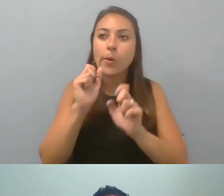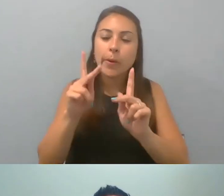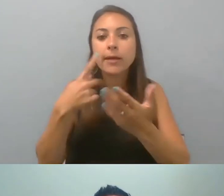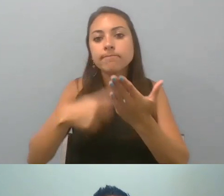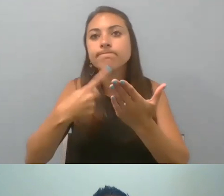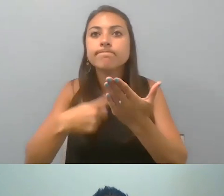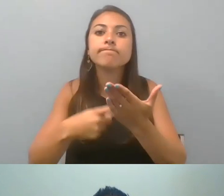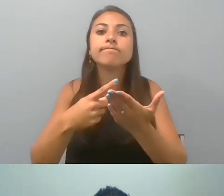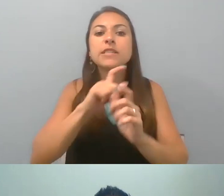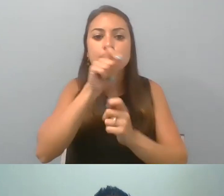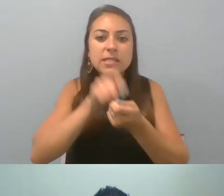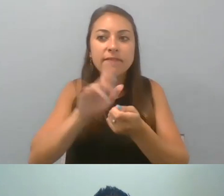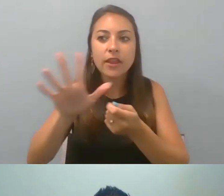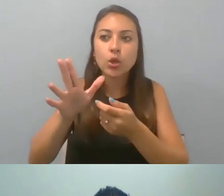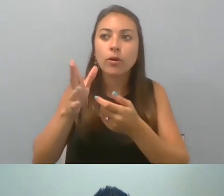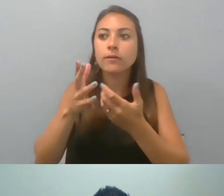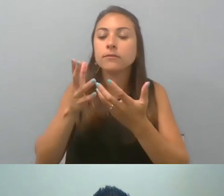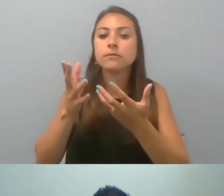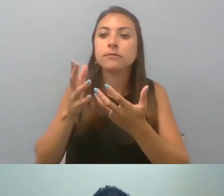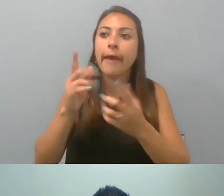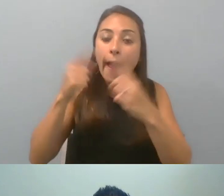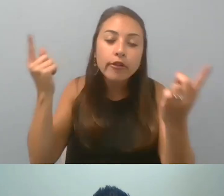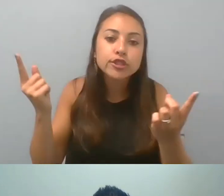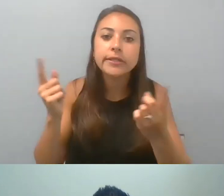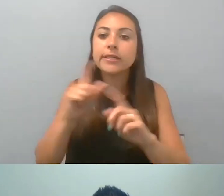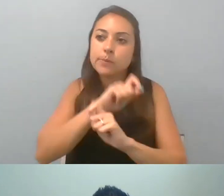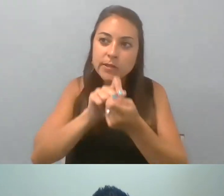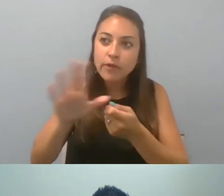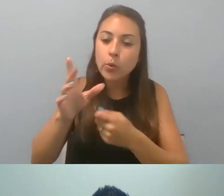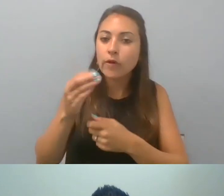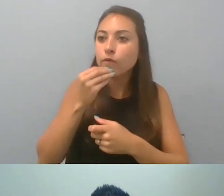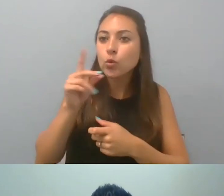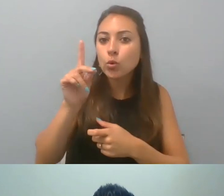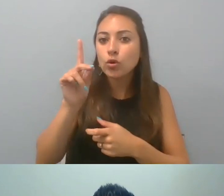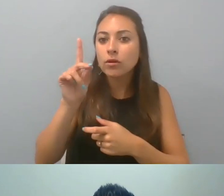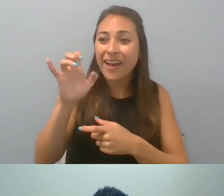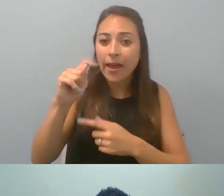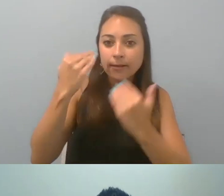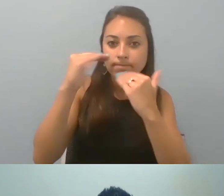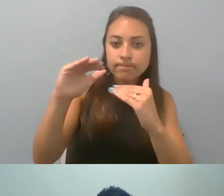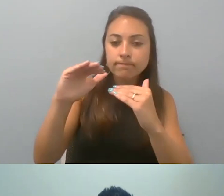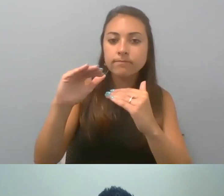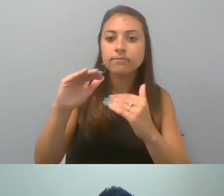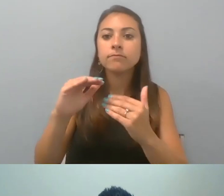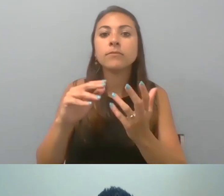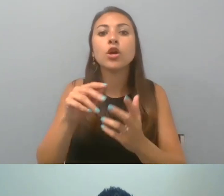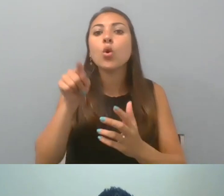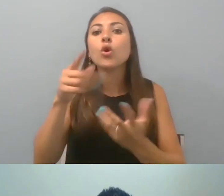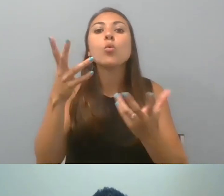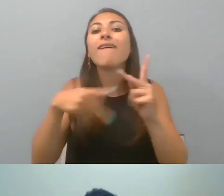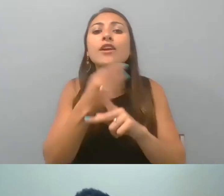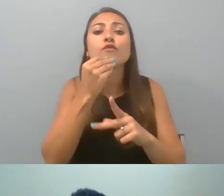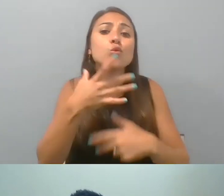about what is the allergy that you're dealing with, or the dietary restriction. Where are you eating most frequently?